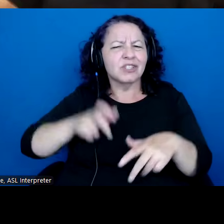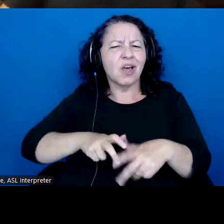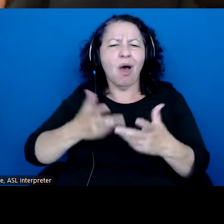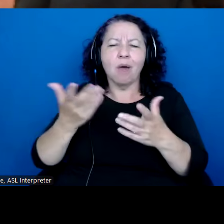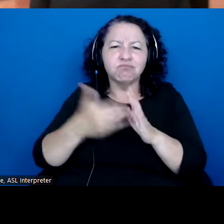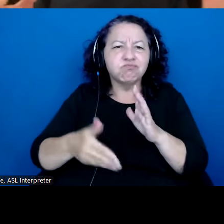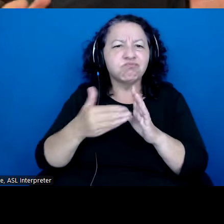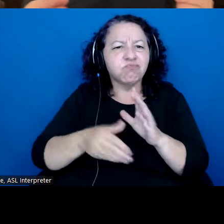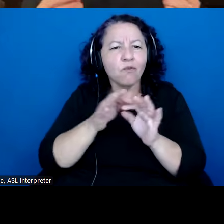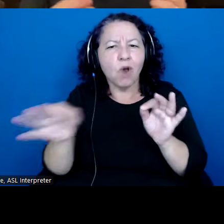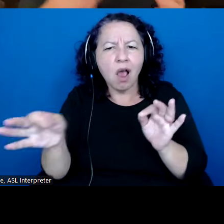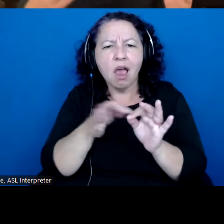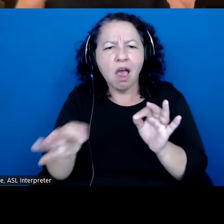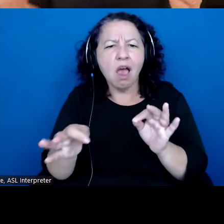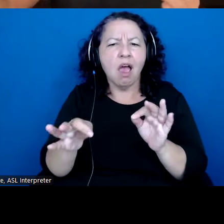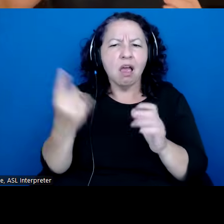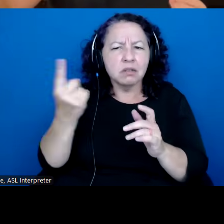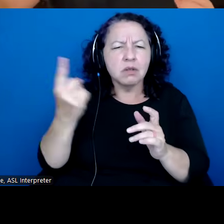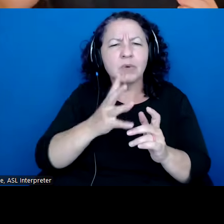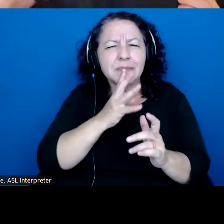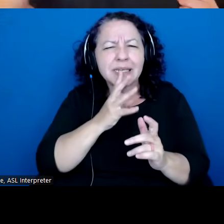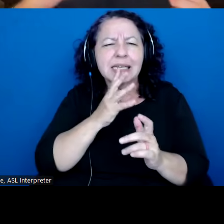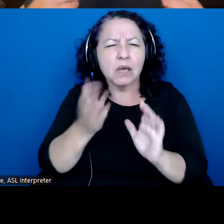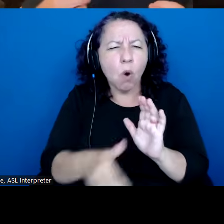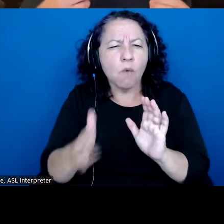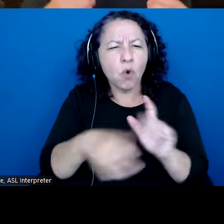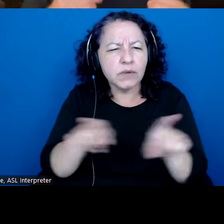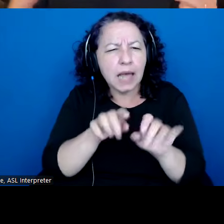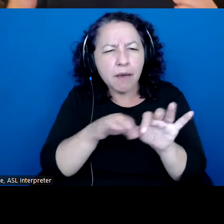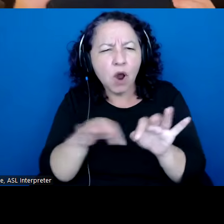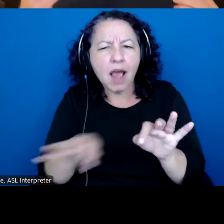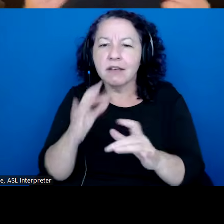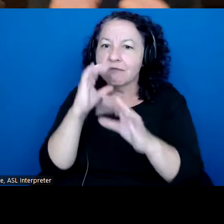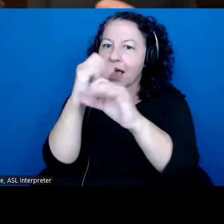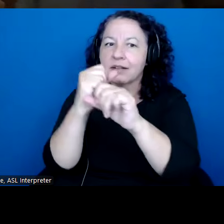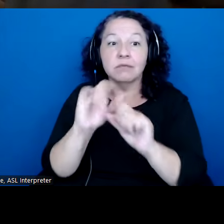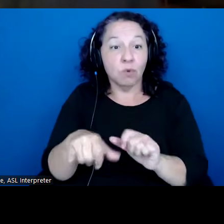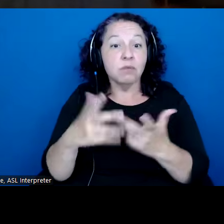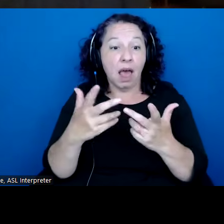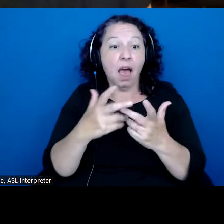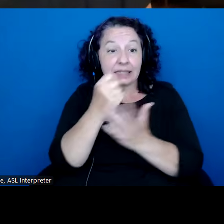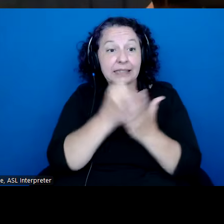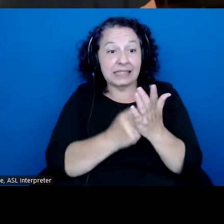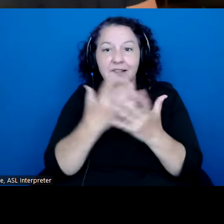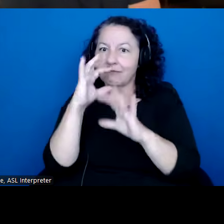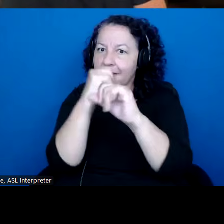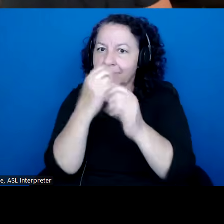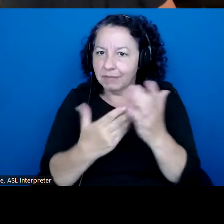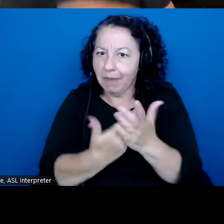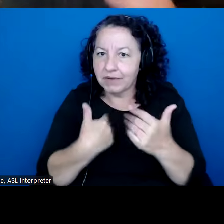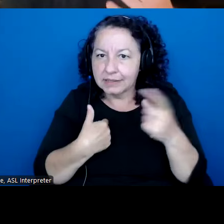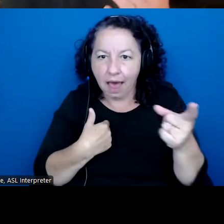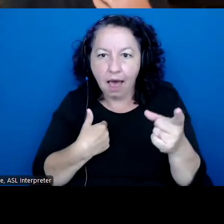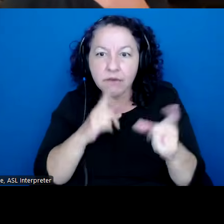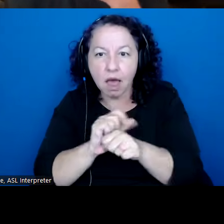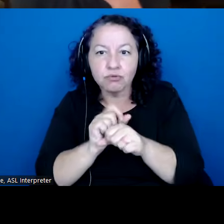And so I give us this scene, which I think is fascinating. And I'm going to show you some of the evidence behind it here. Um, this